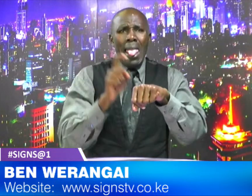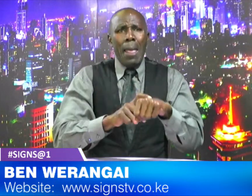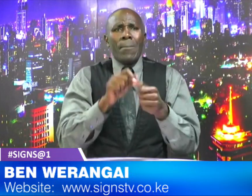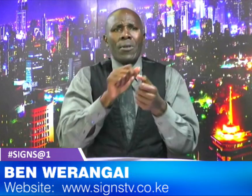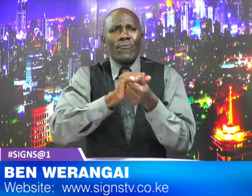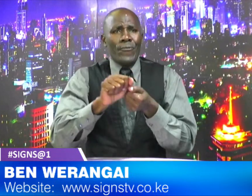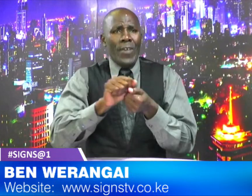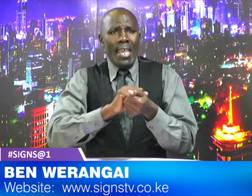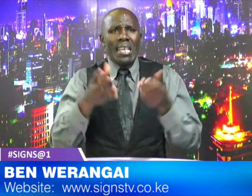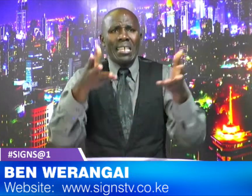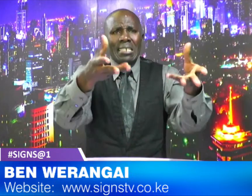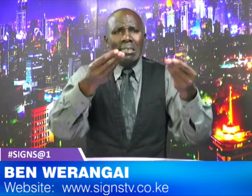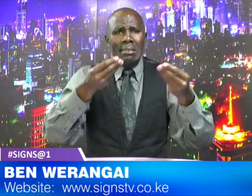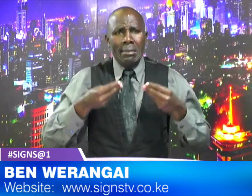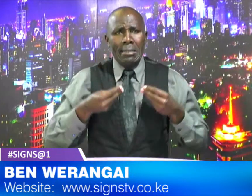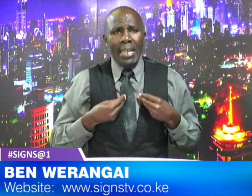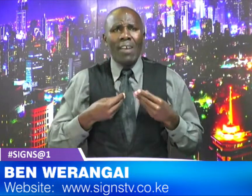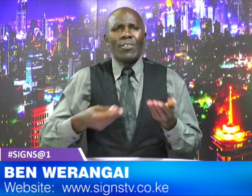News item.